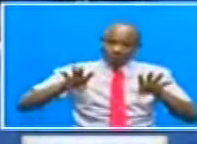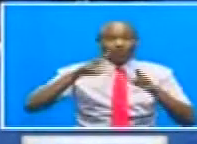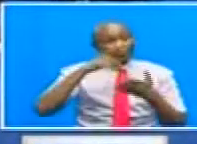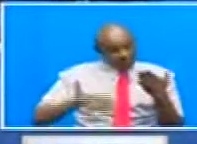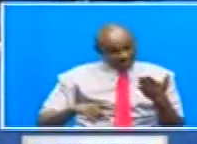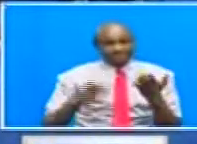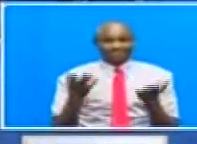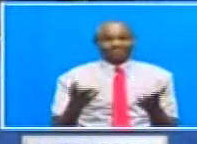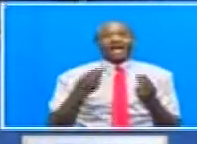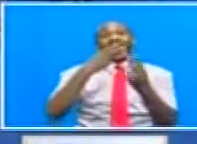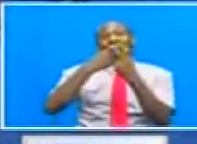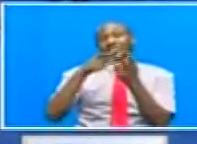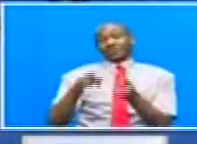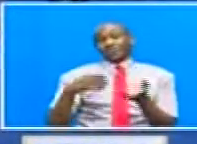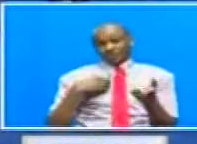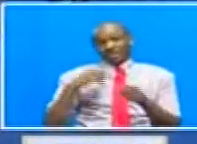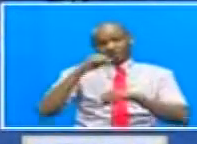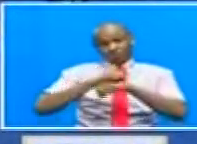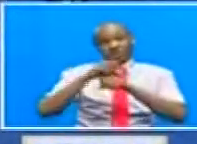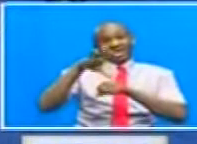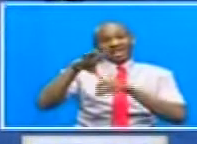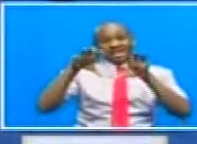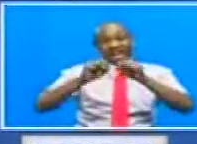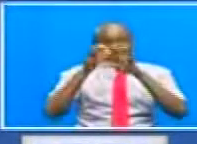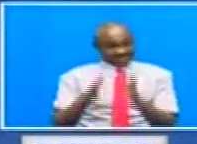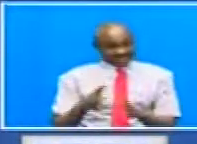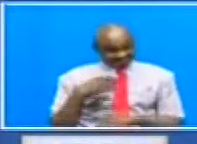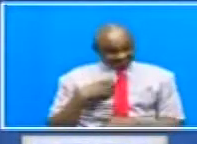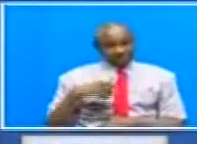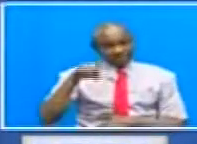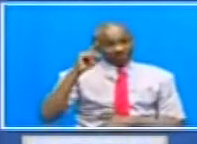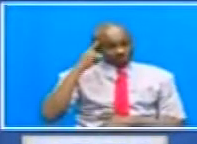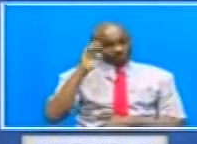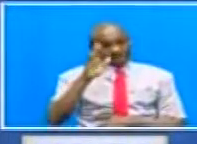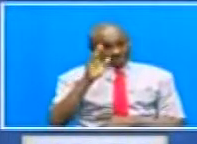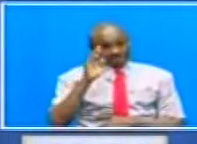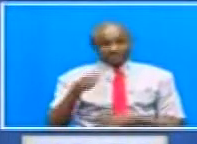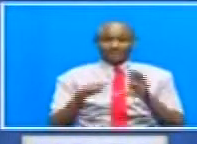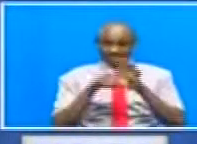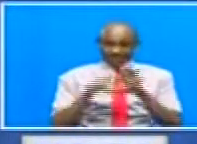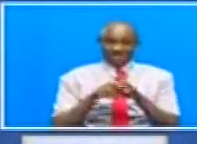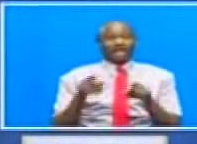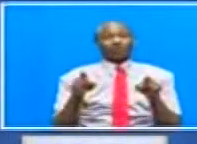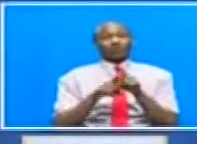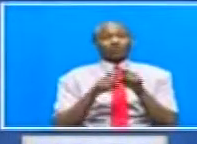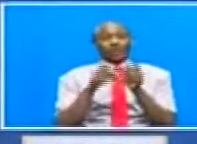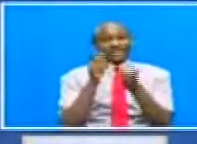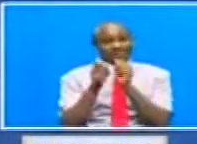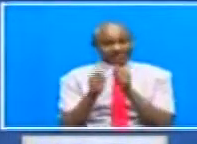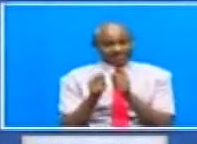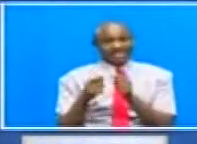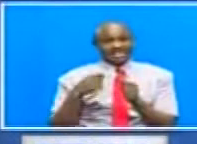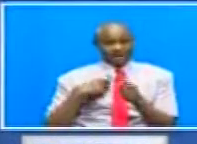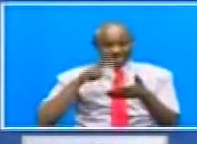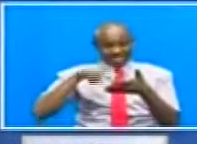this topic, the hashtag is School Grabbers. Get your thoughts in on that hashtag. You can also SMS us, and we'll sample some